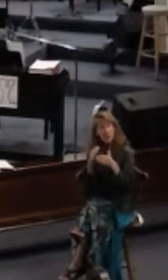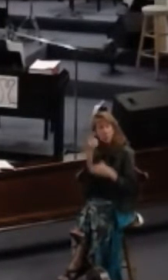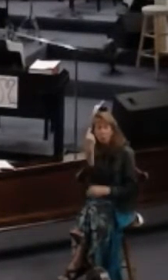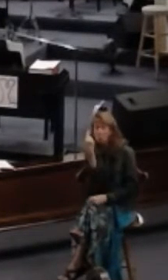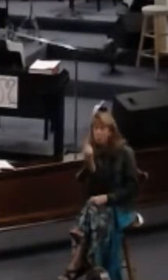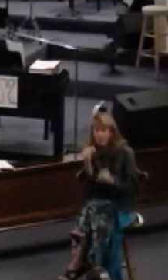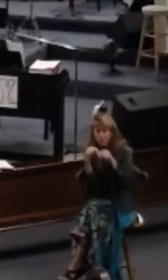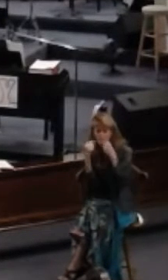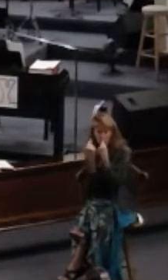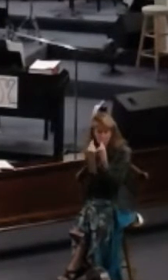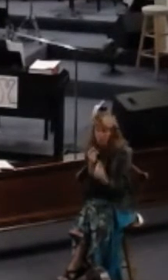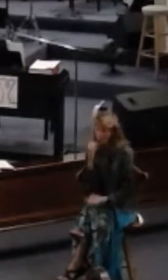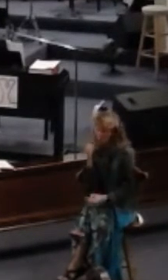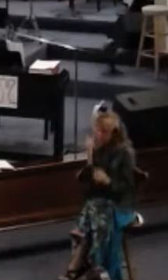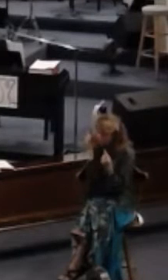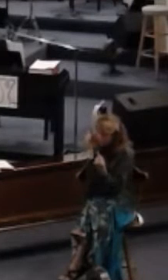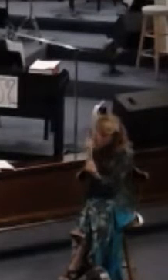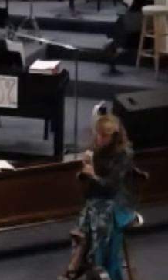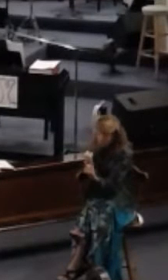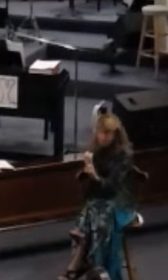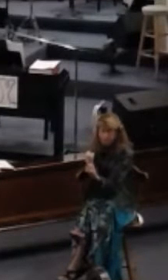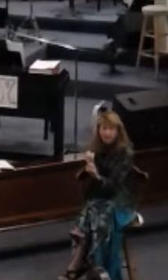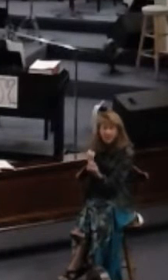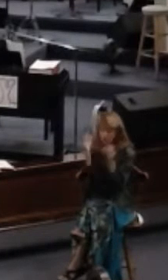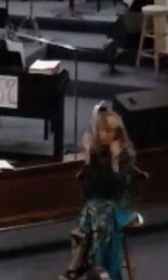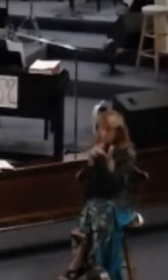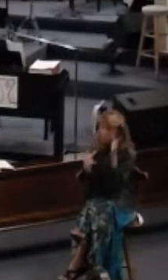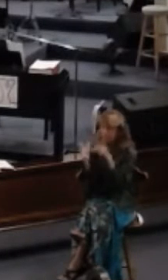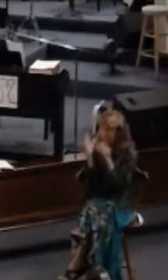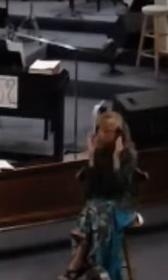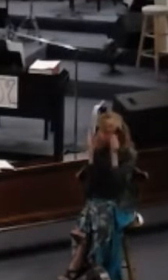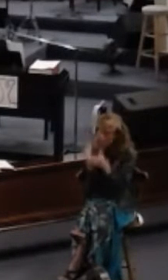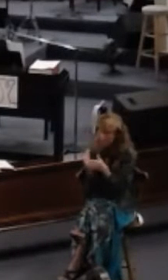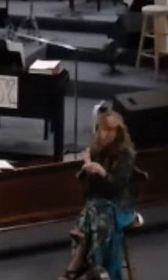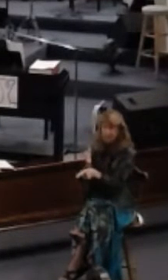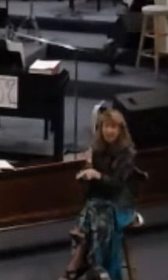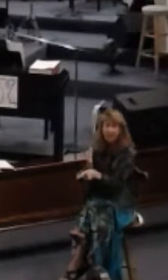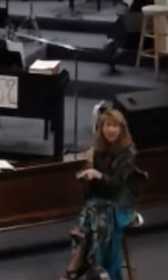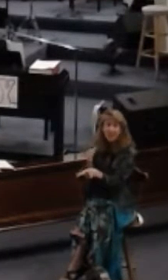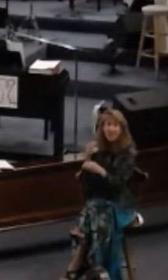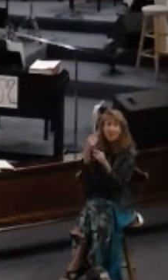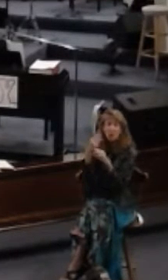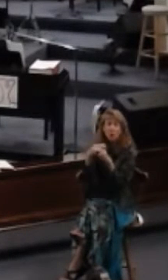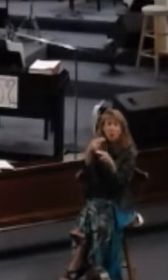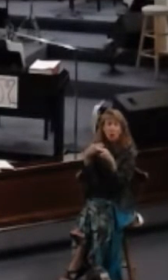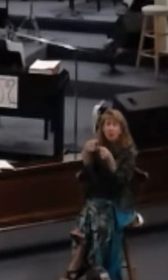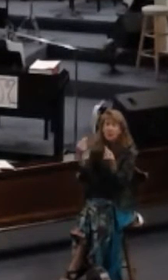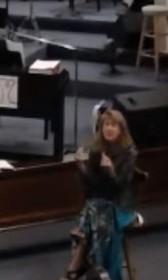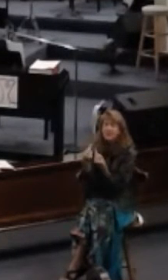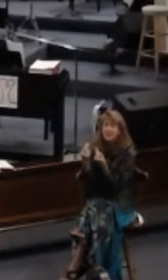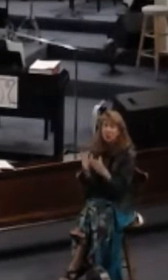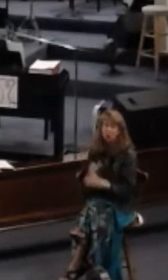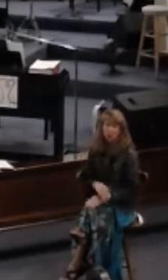only one target audience that he focused on. They were called sinners.